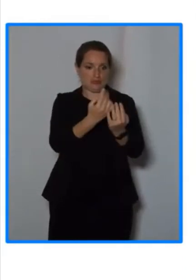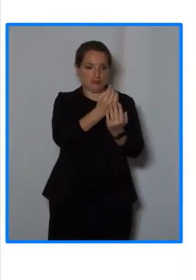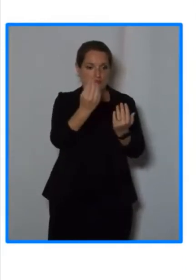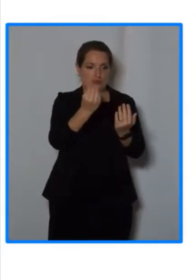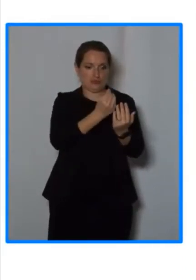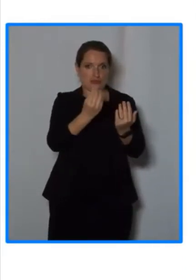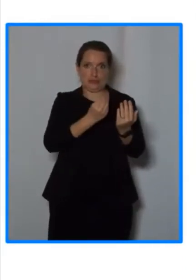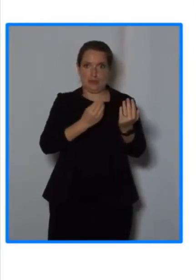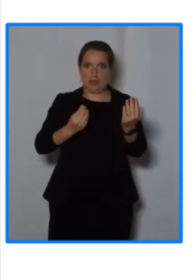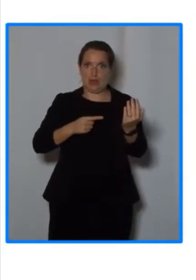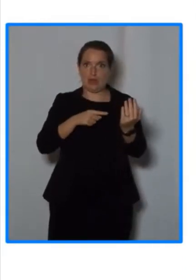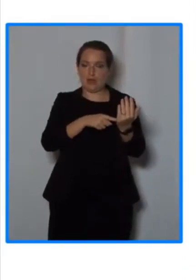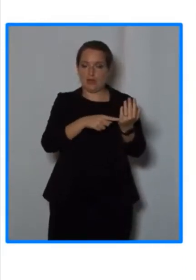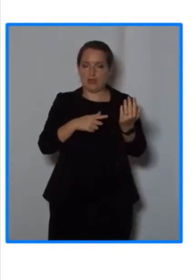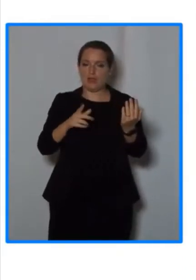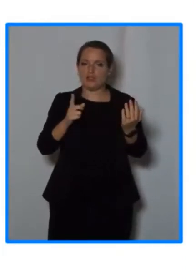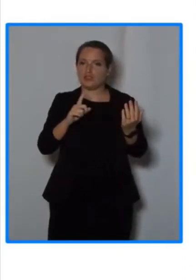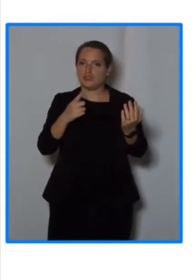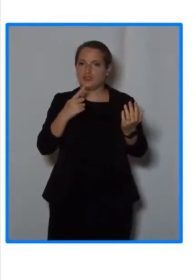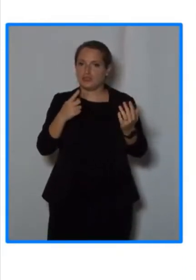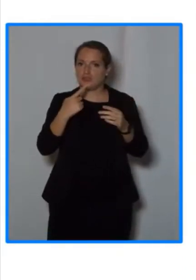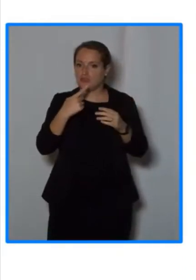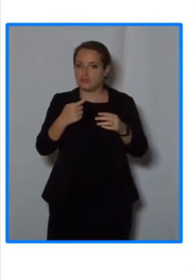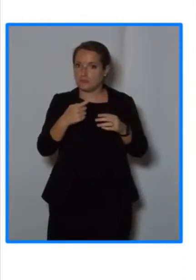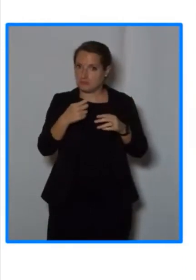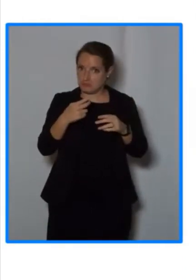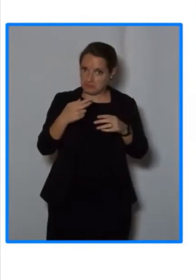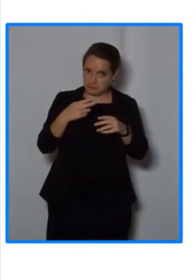of user paths we want our users to take?